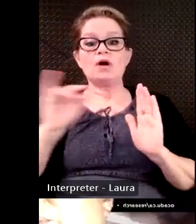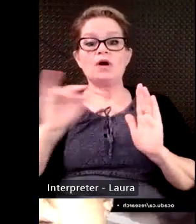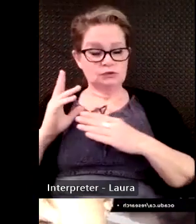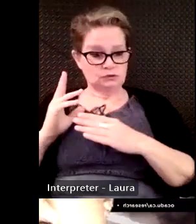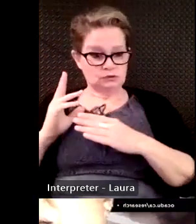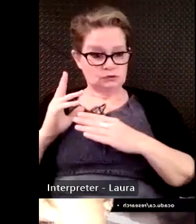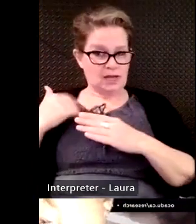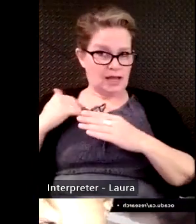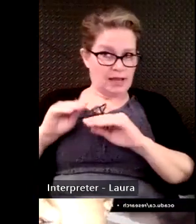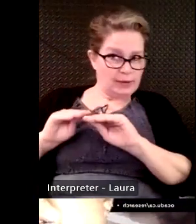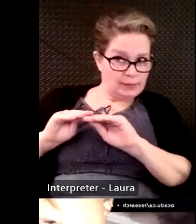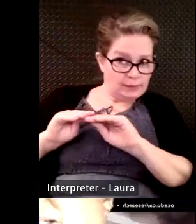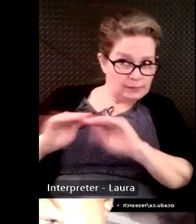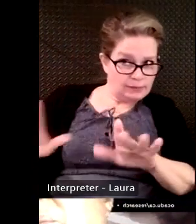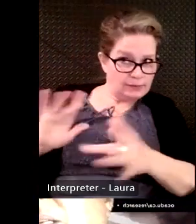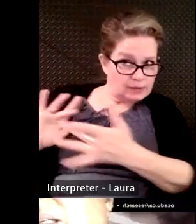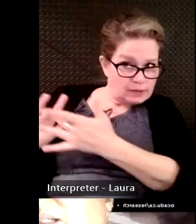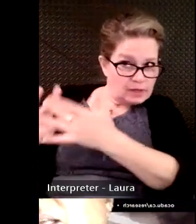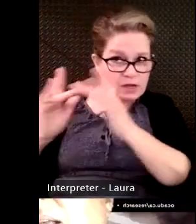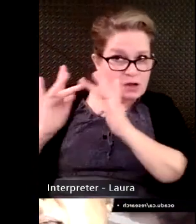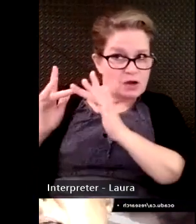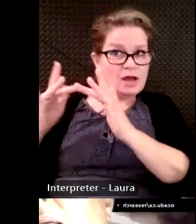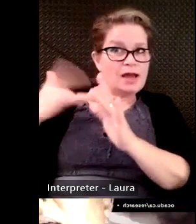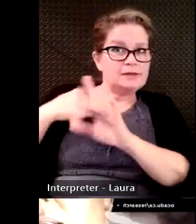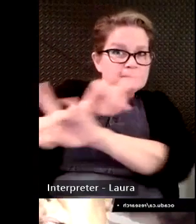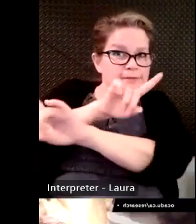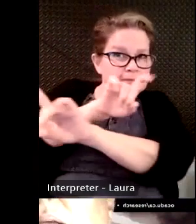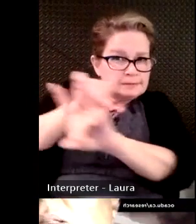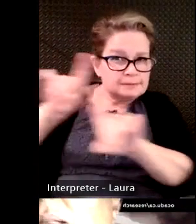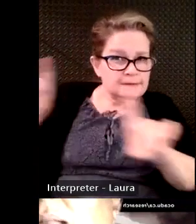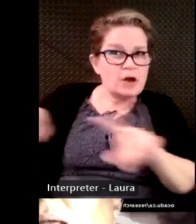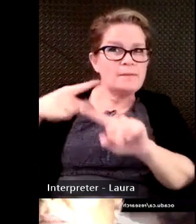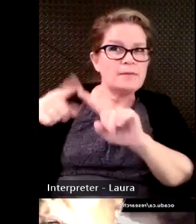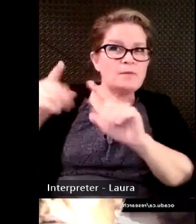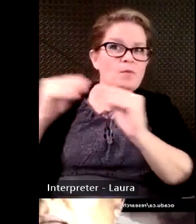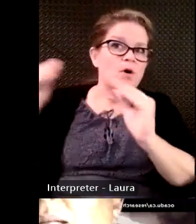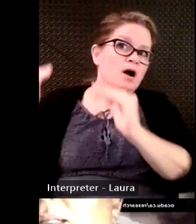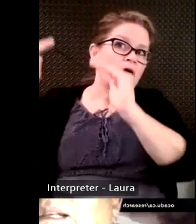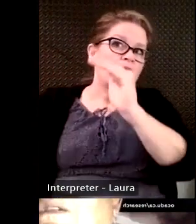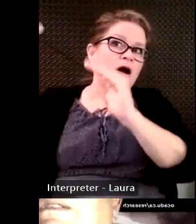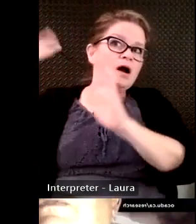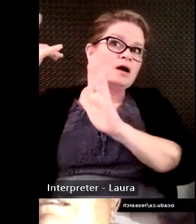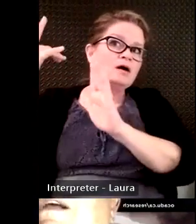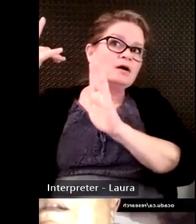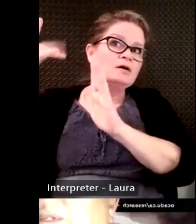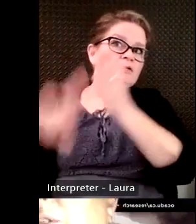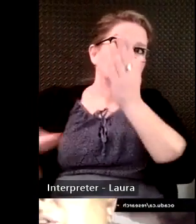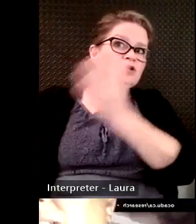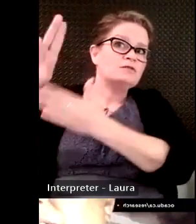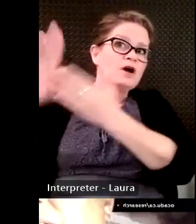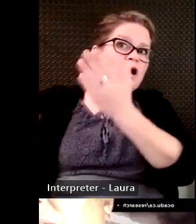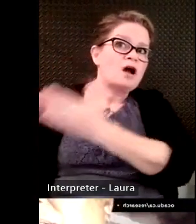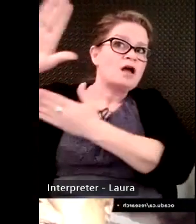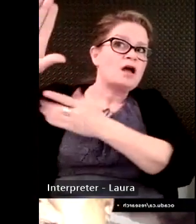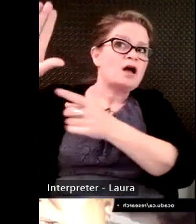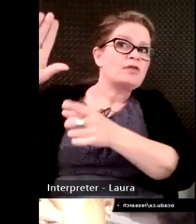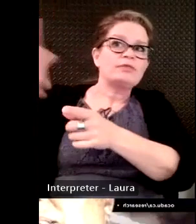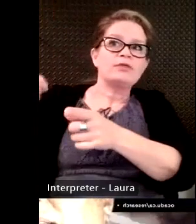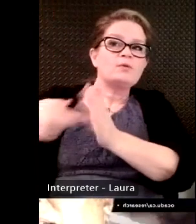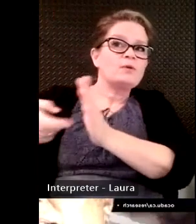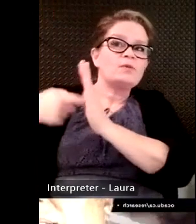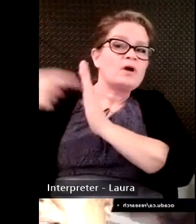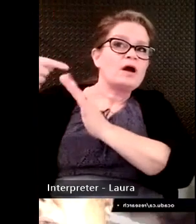questions around higher education and disabilities, and act as a parallel lab to OCAD's Inclusive Design Research Center